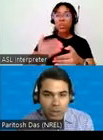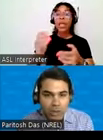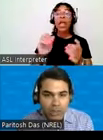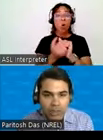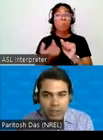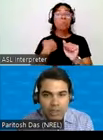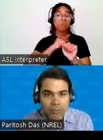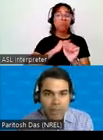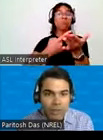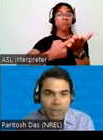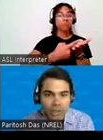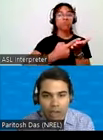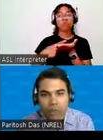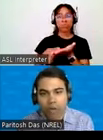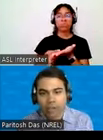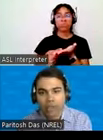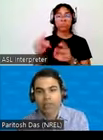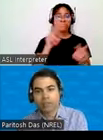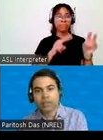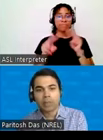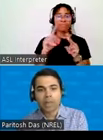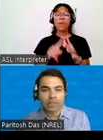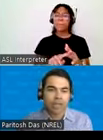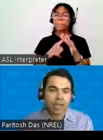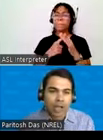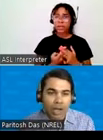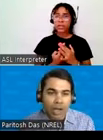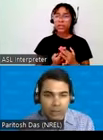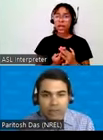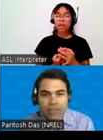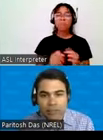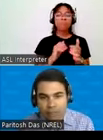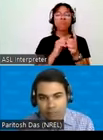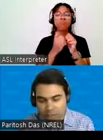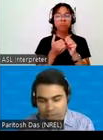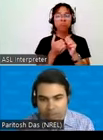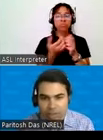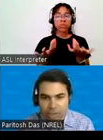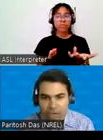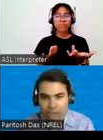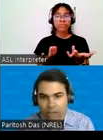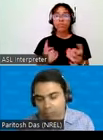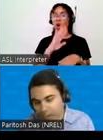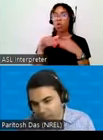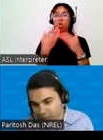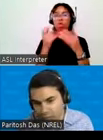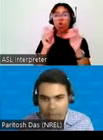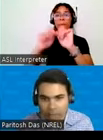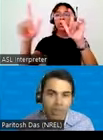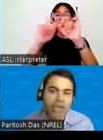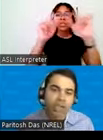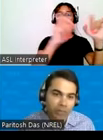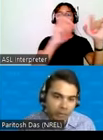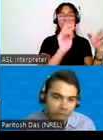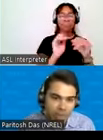So let's start by looking at how we are modeling electricity demand impacts. The electricity demand projections are impacted by